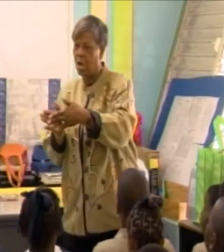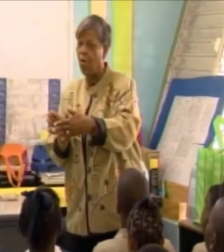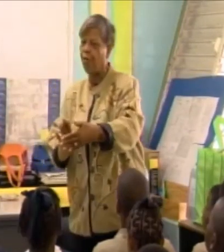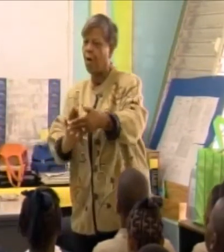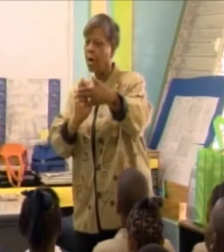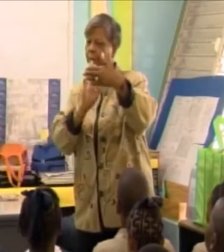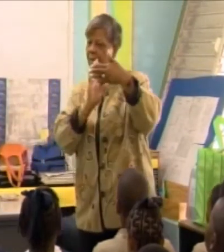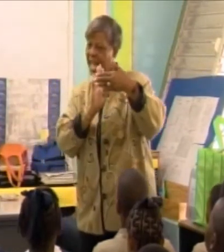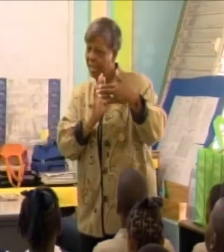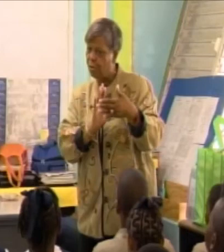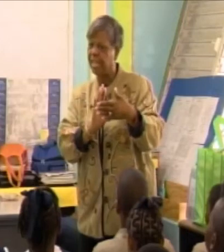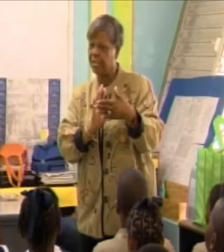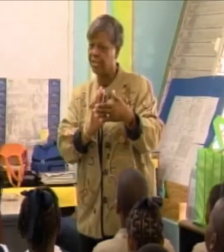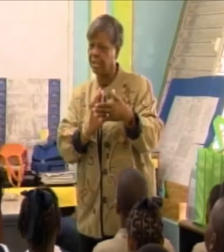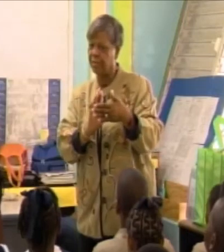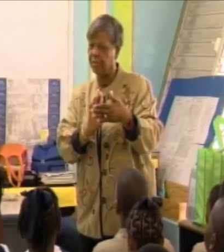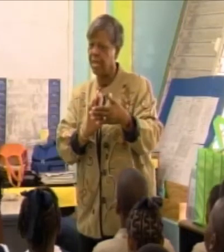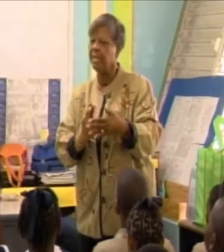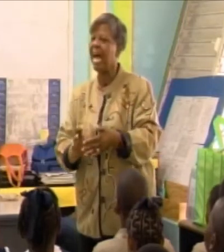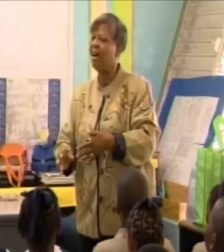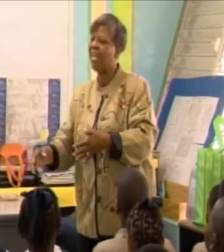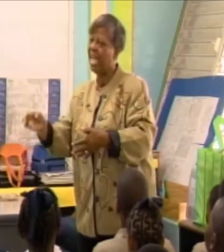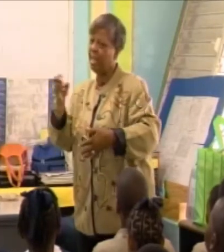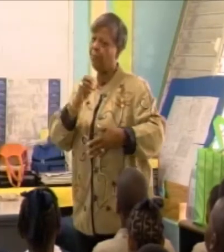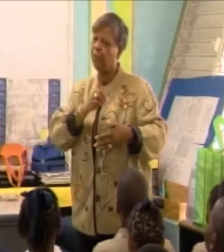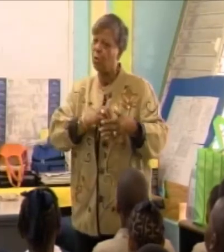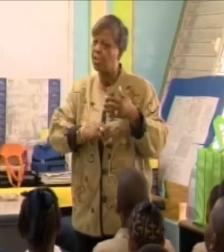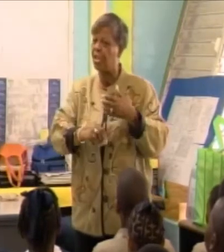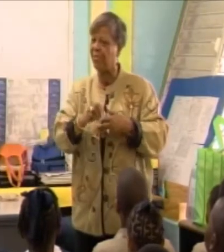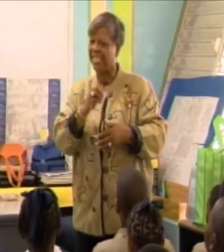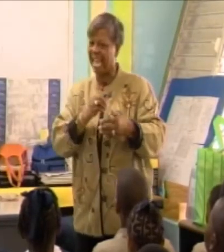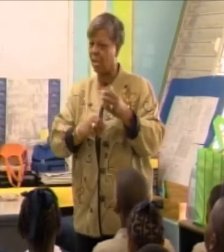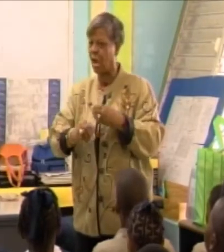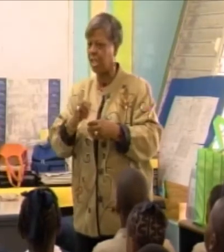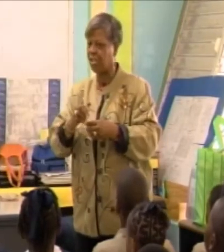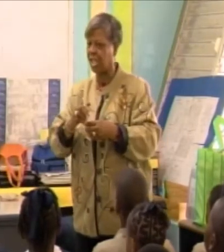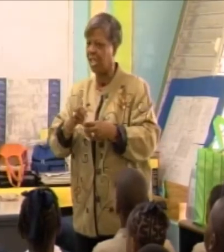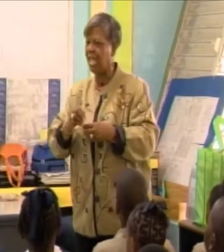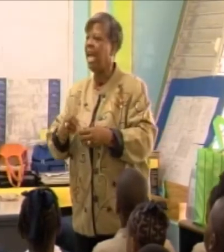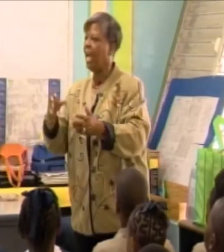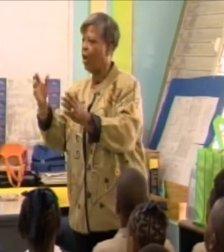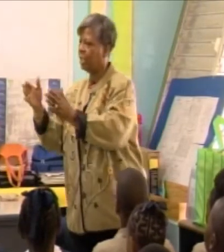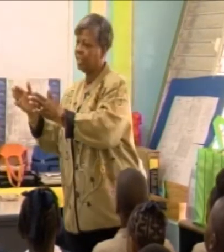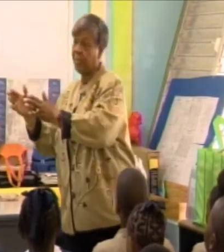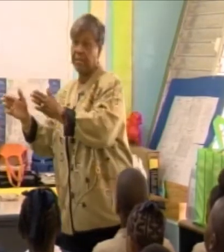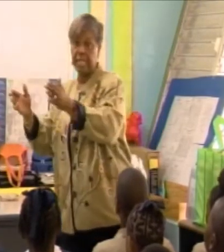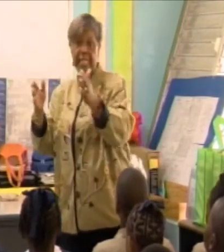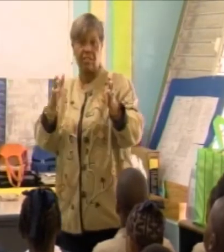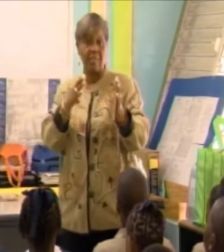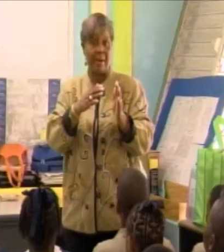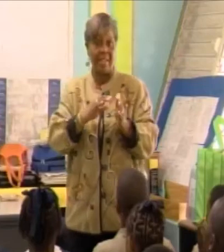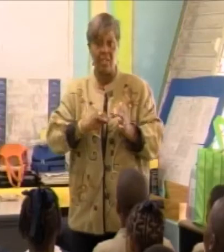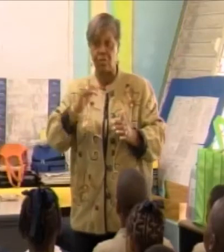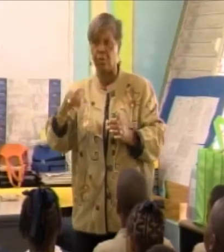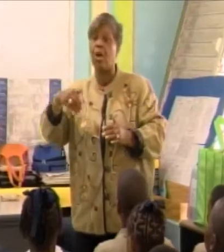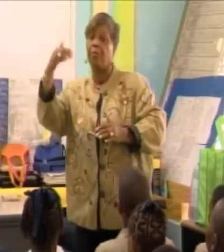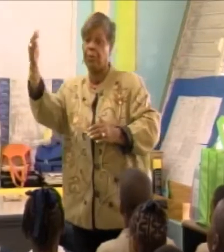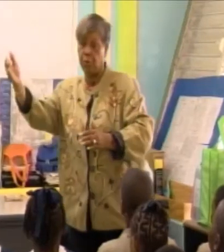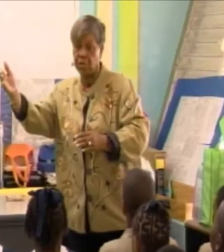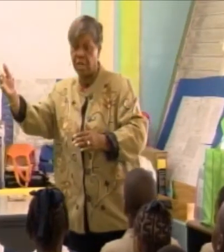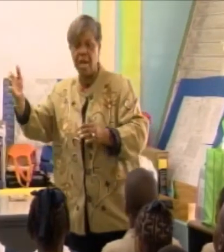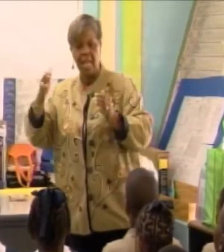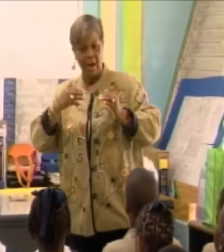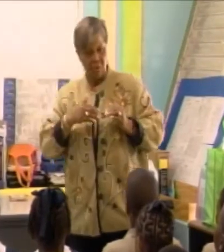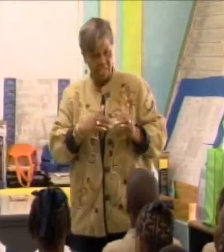need for education, to have that infusion of the technology in order to meet the needs of Barbadian children of